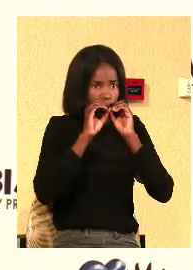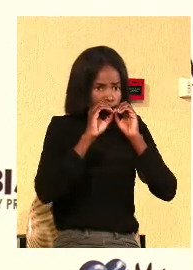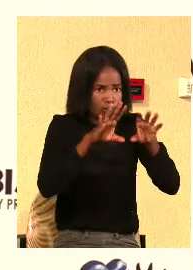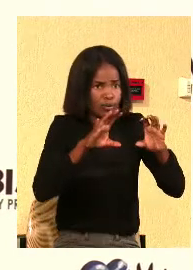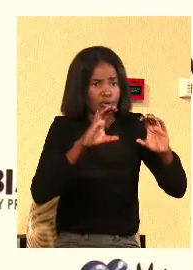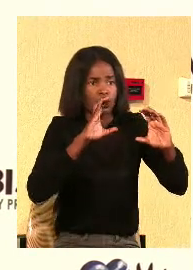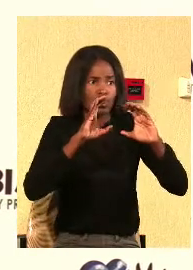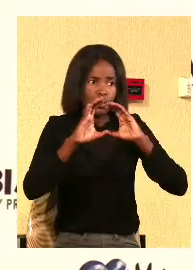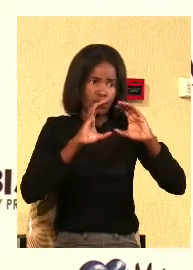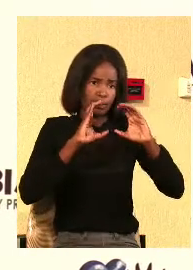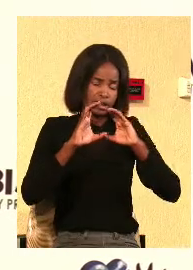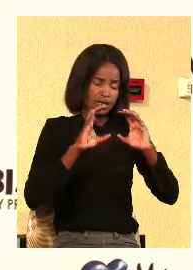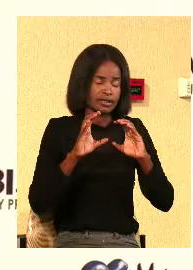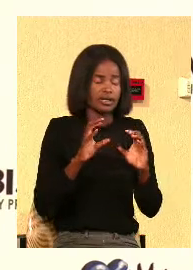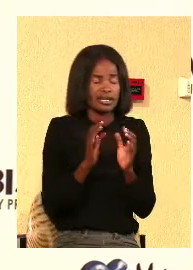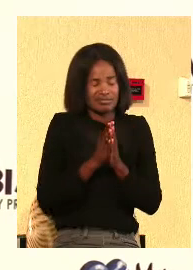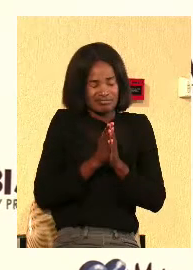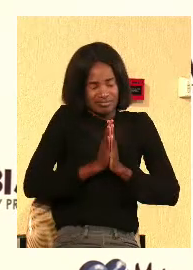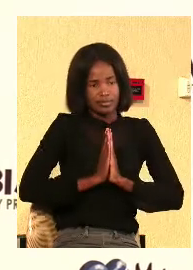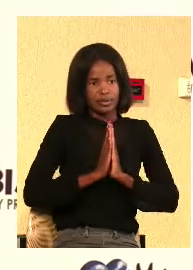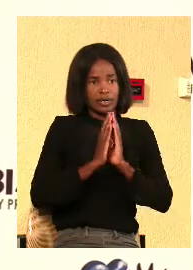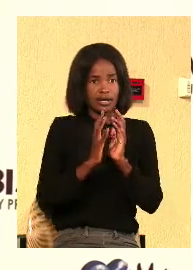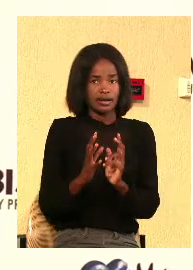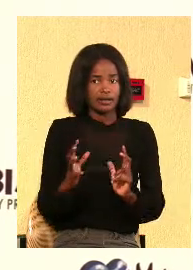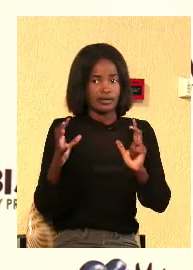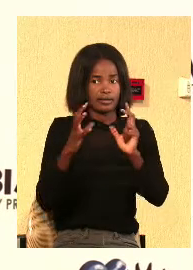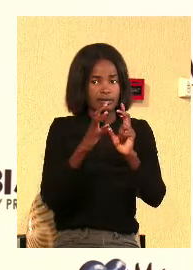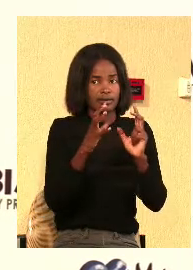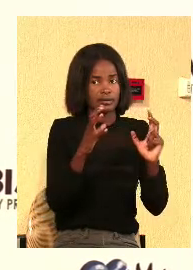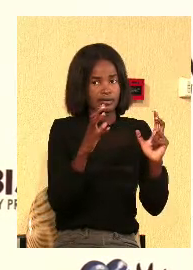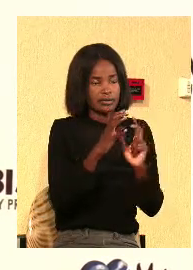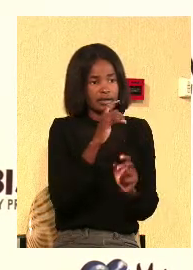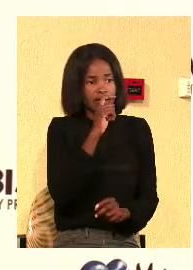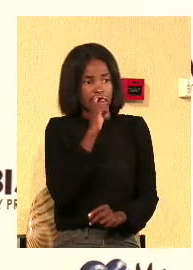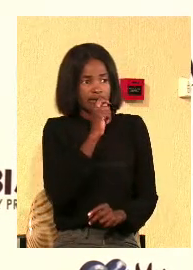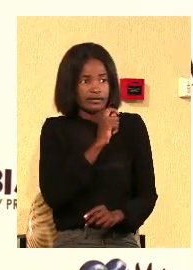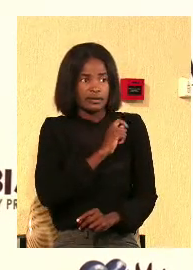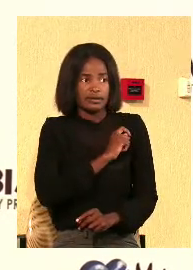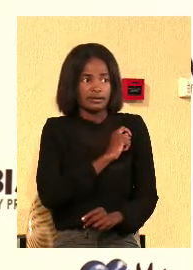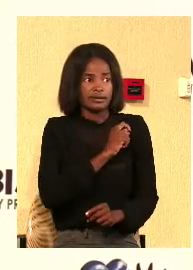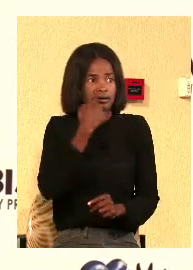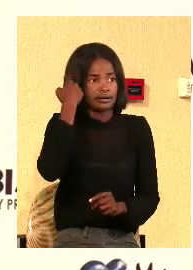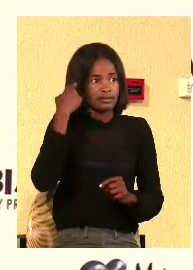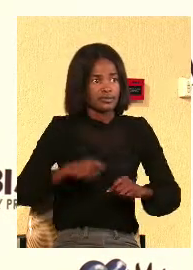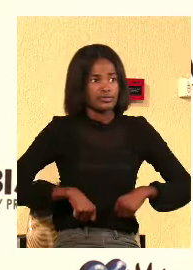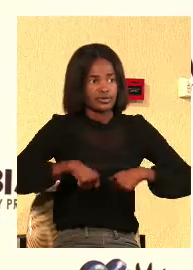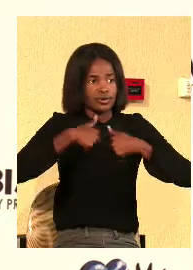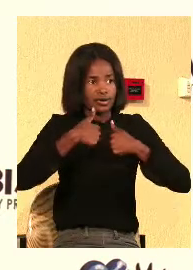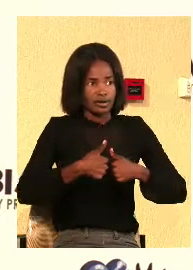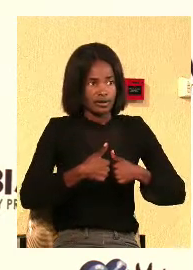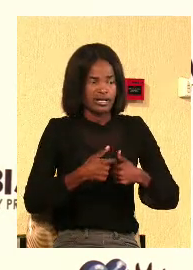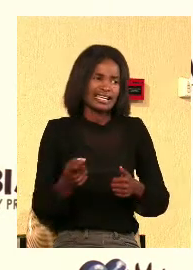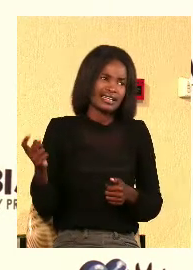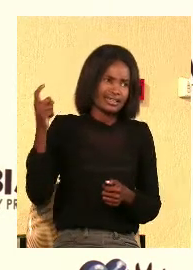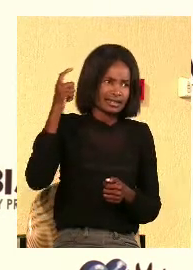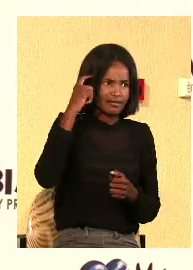requesting that communities trust their government, the Ministry of Health, information sharing,